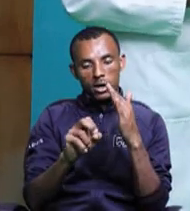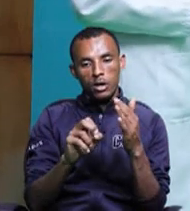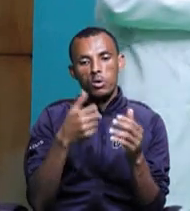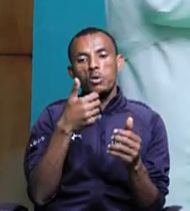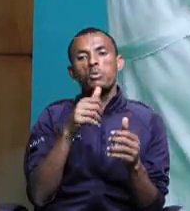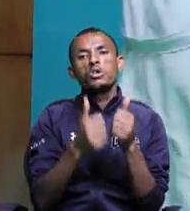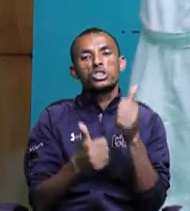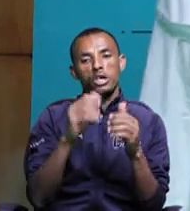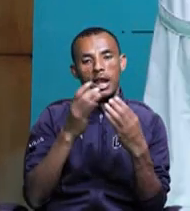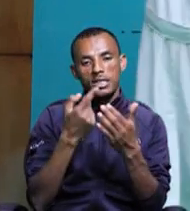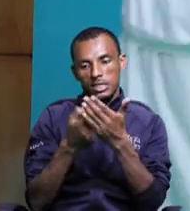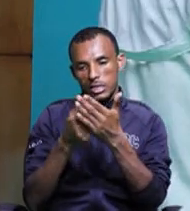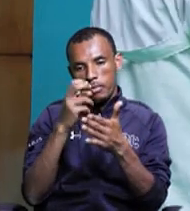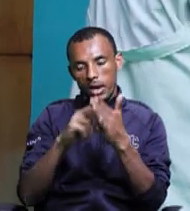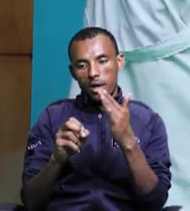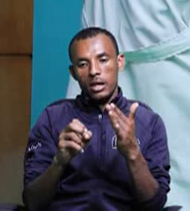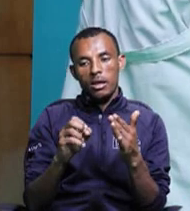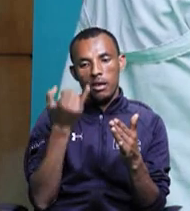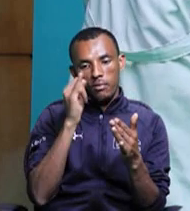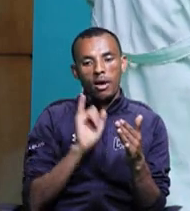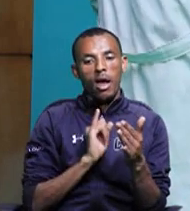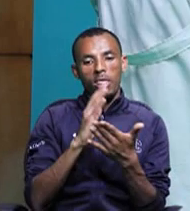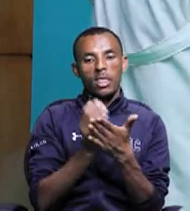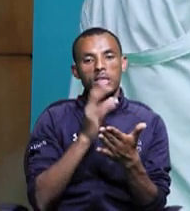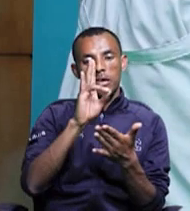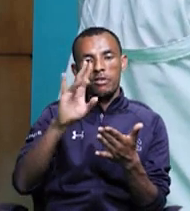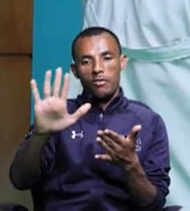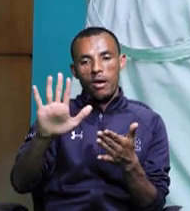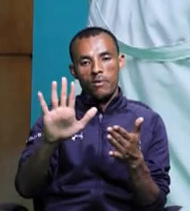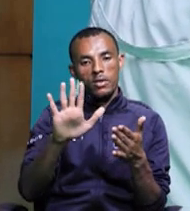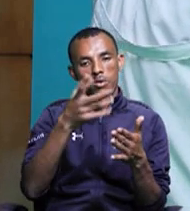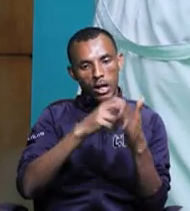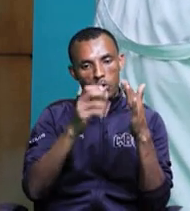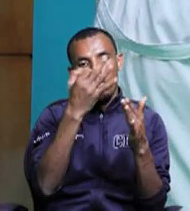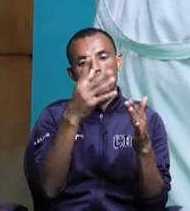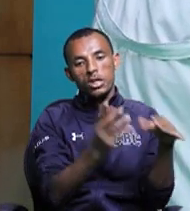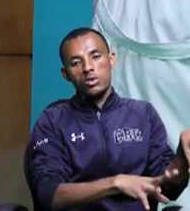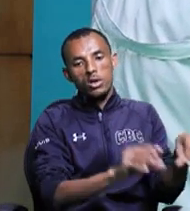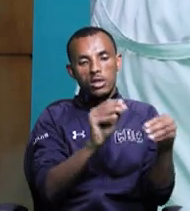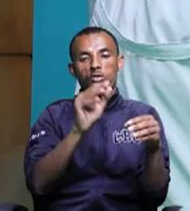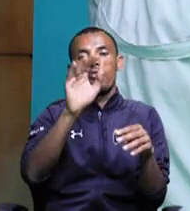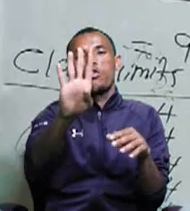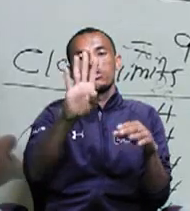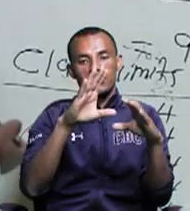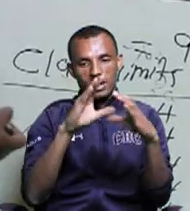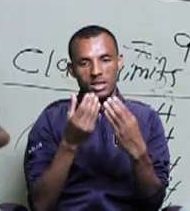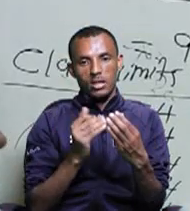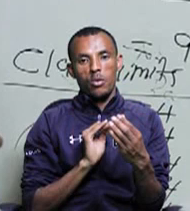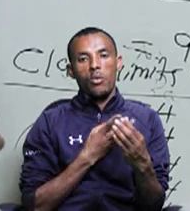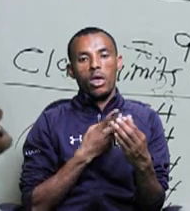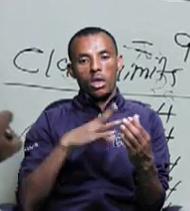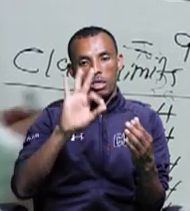down? If I take 75, 75 is the mark of a student which is found in the 4th class.